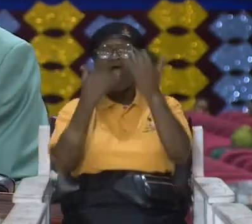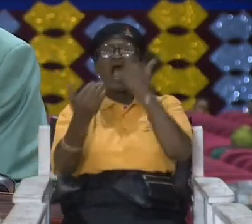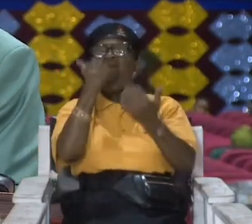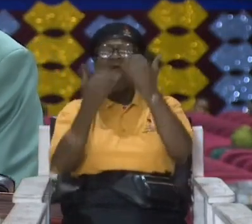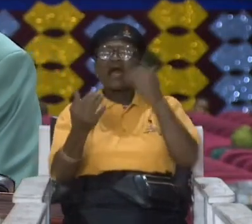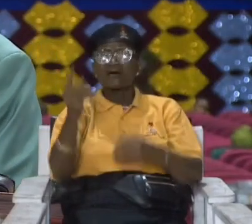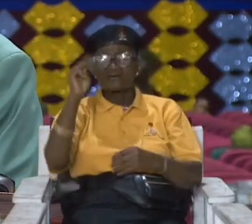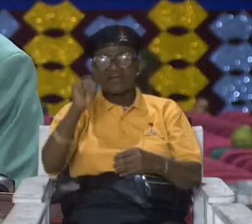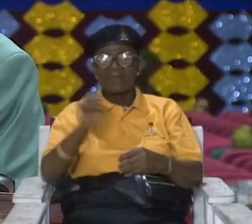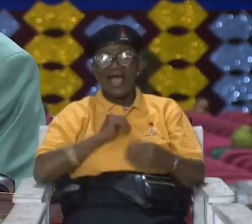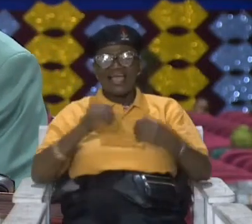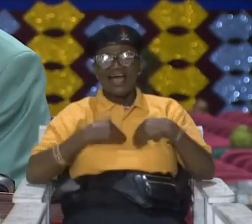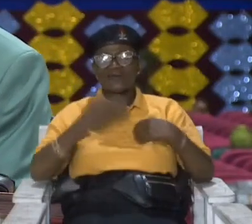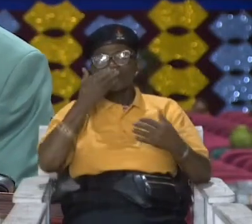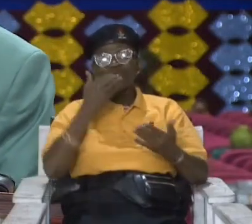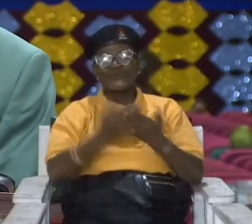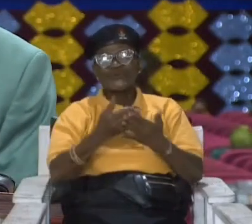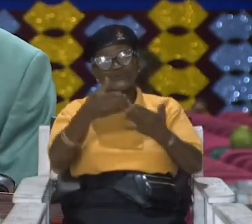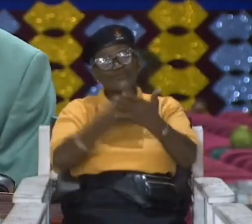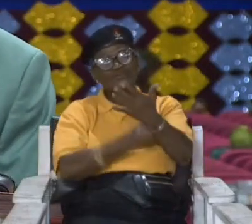I have good news for someone.